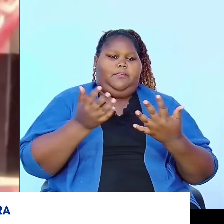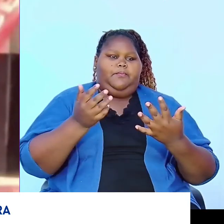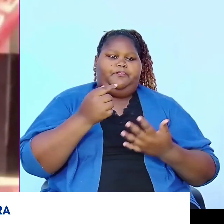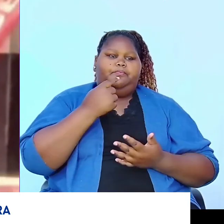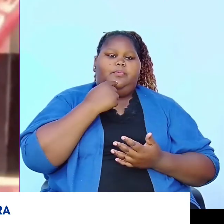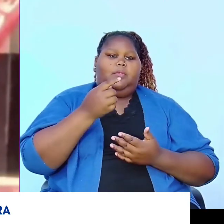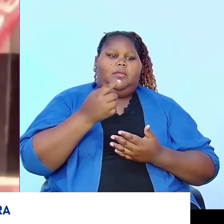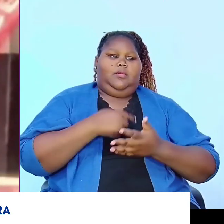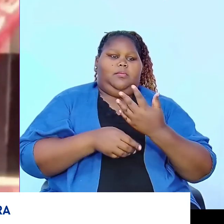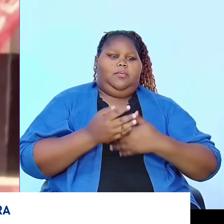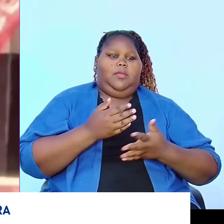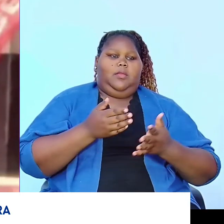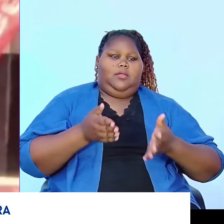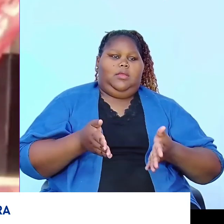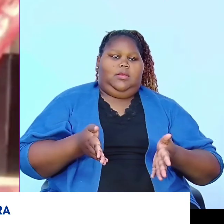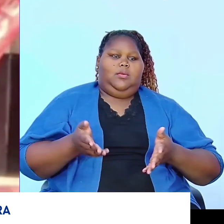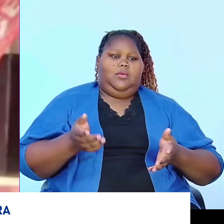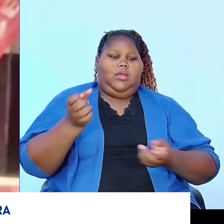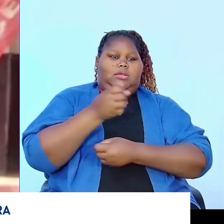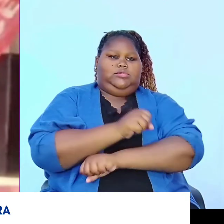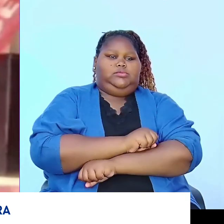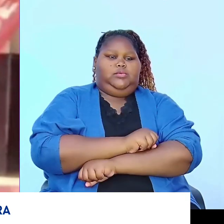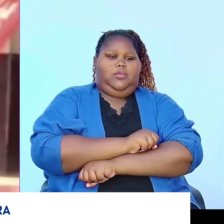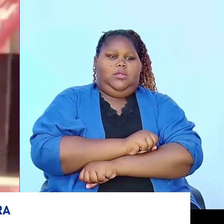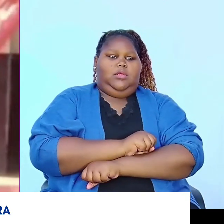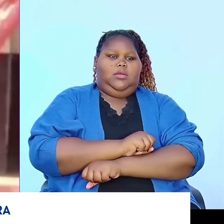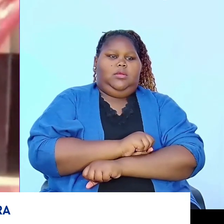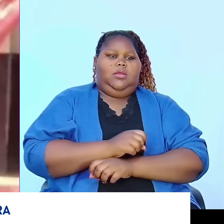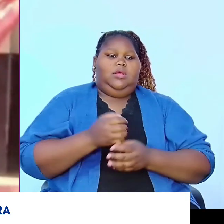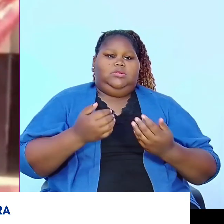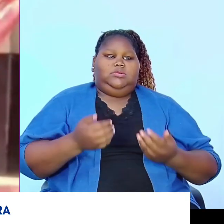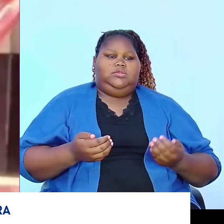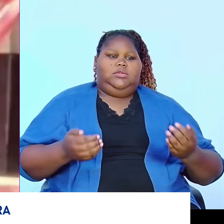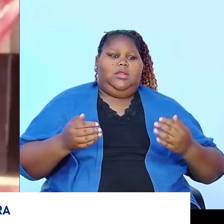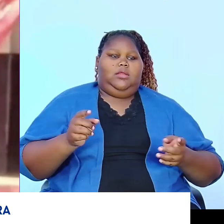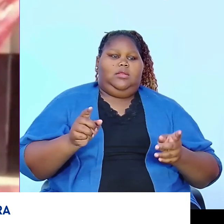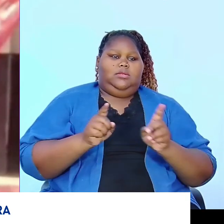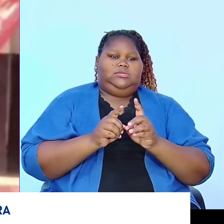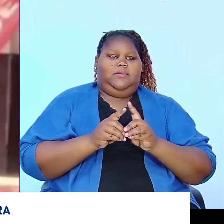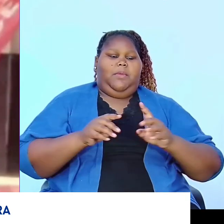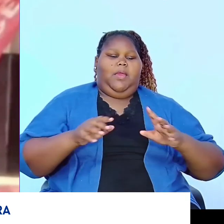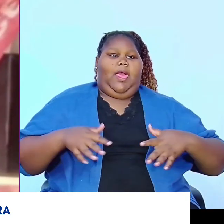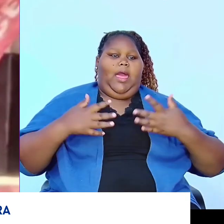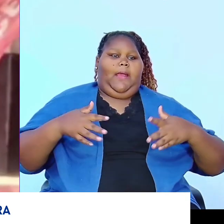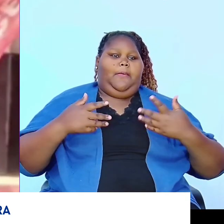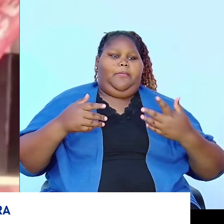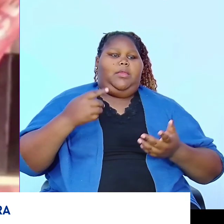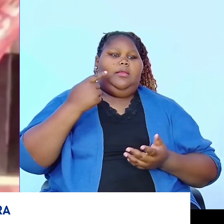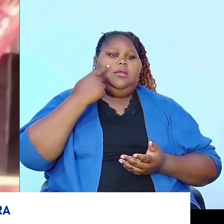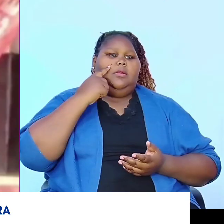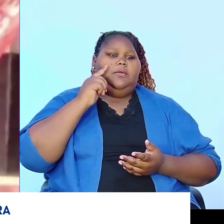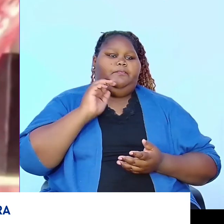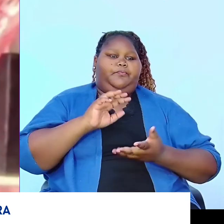at school. The children are also happy because I've seen the way they're behaving after interacting